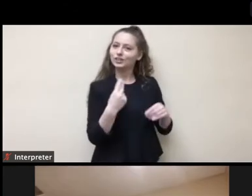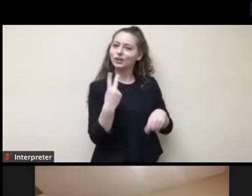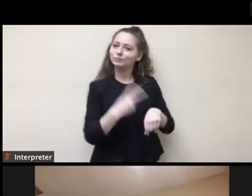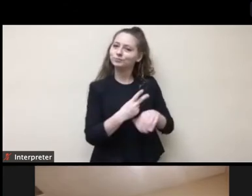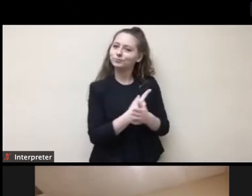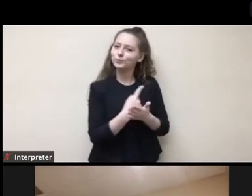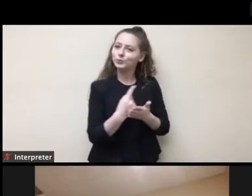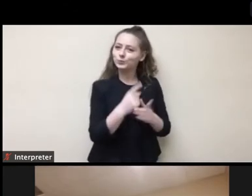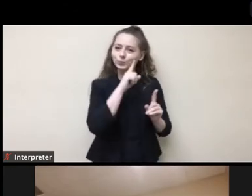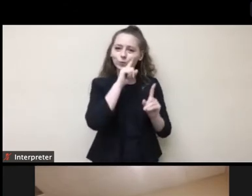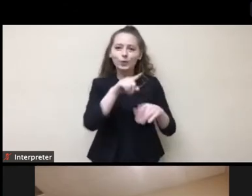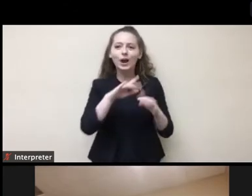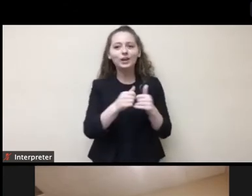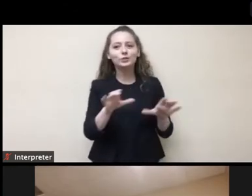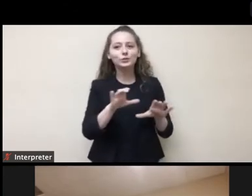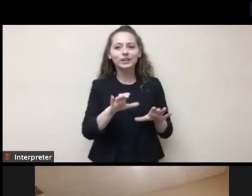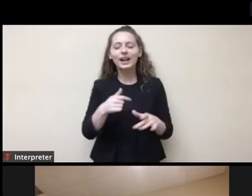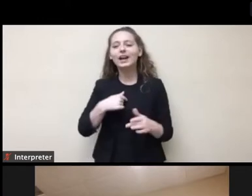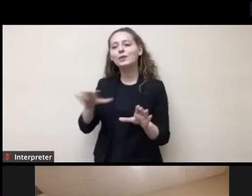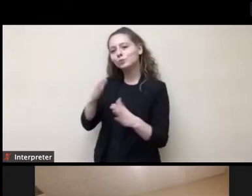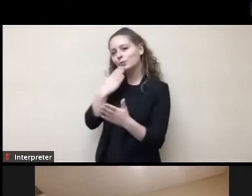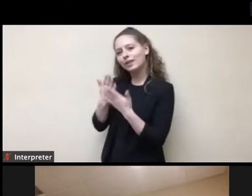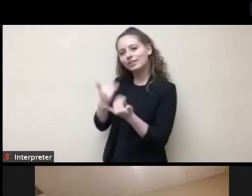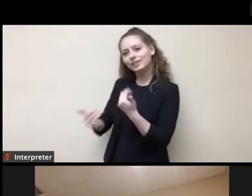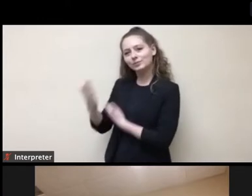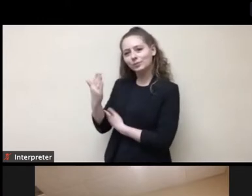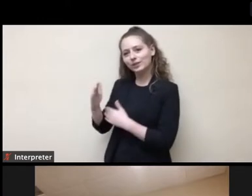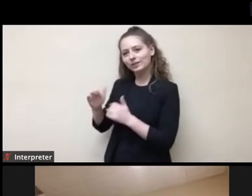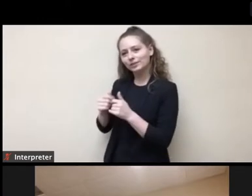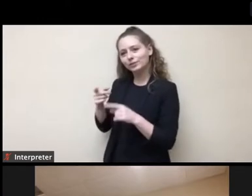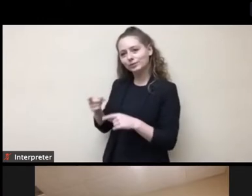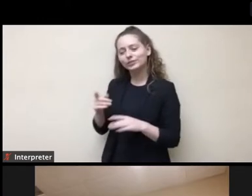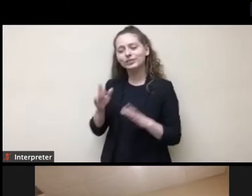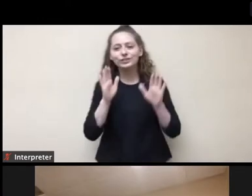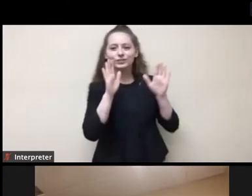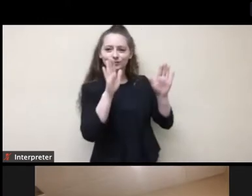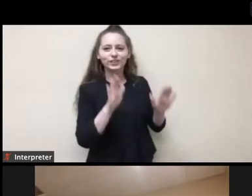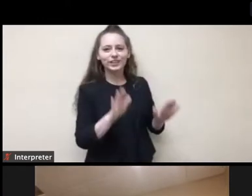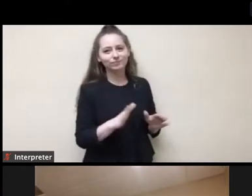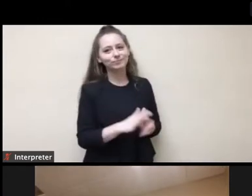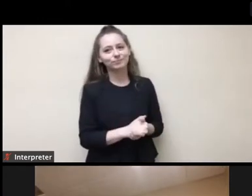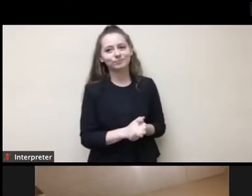Frank? I'm doing well this morning. How are you, sir? Great, Mayor. Great, Frank.